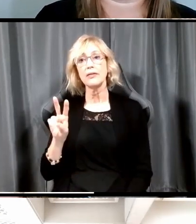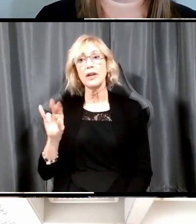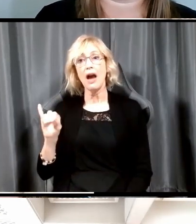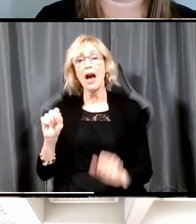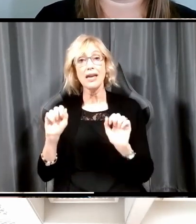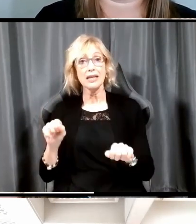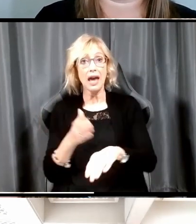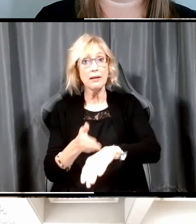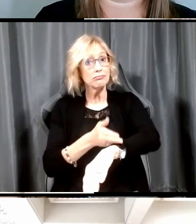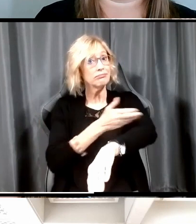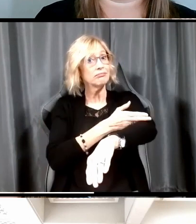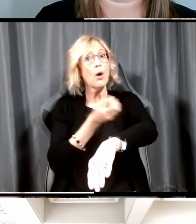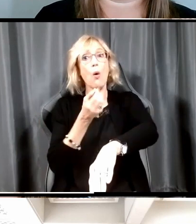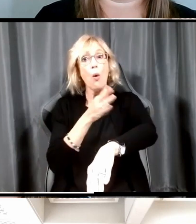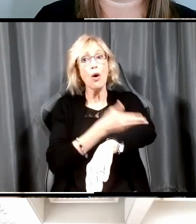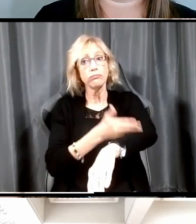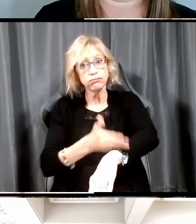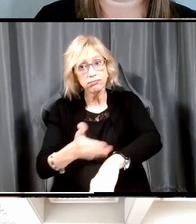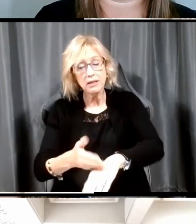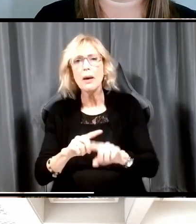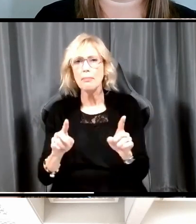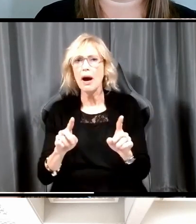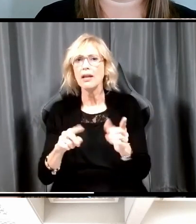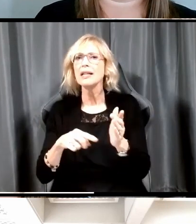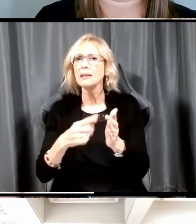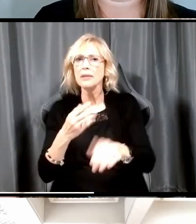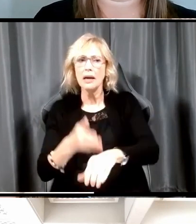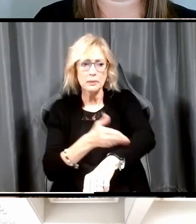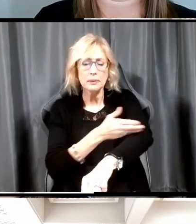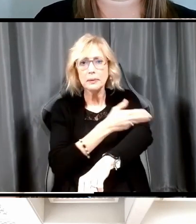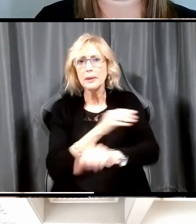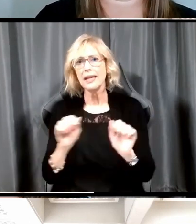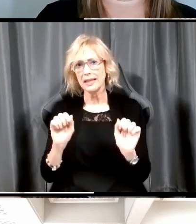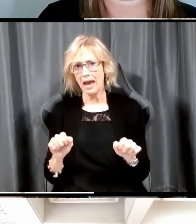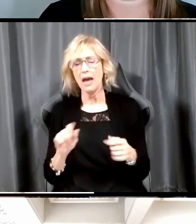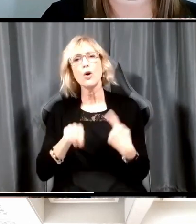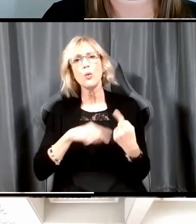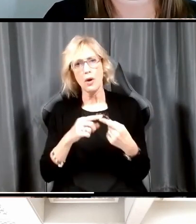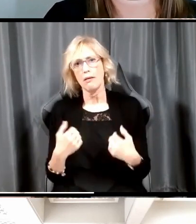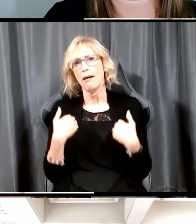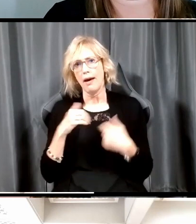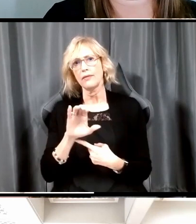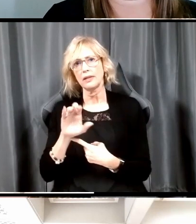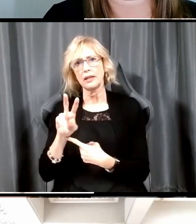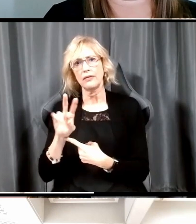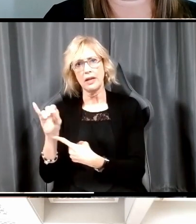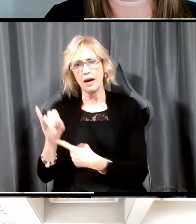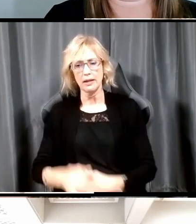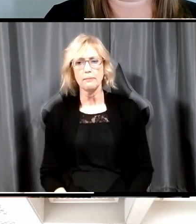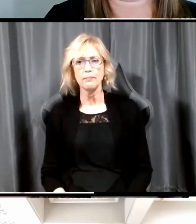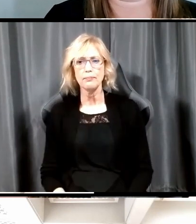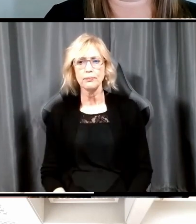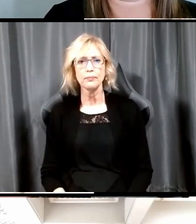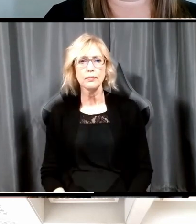get worse, but usually it does get better. There are ways to improve your vision when you have CVI. It